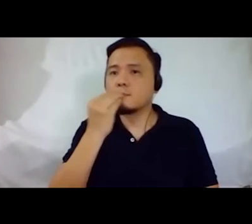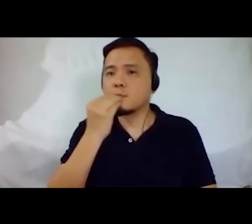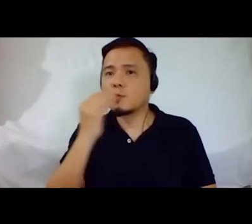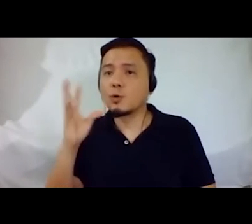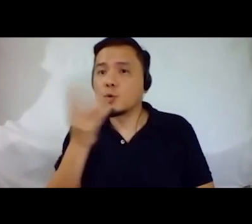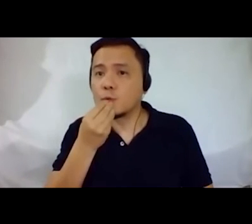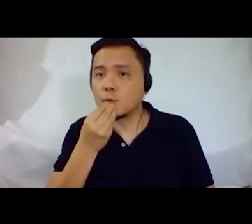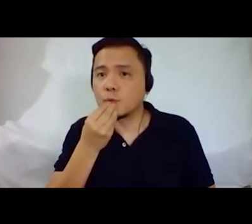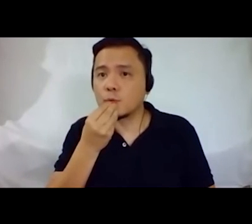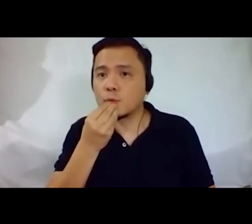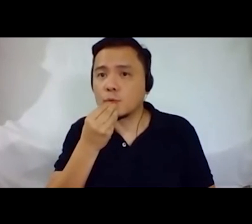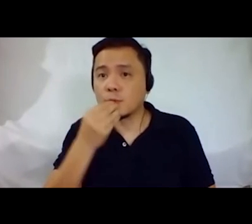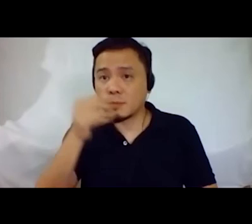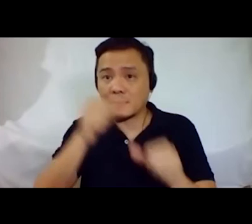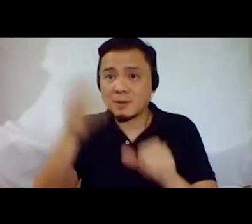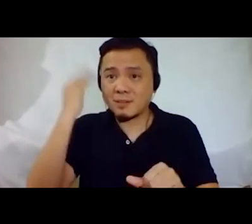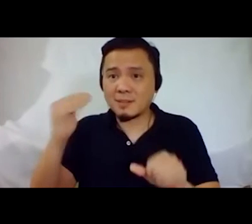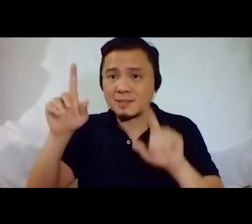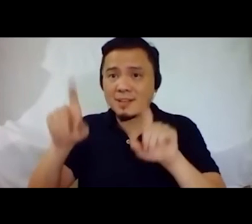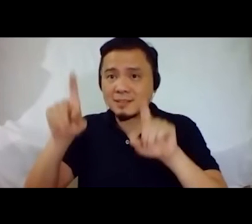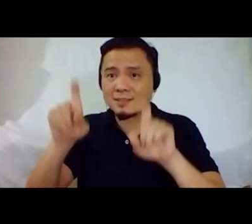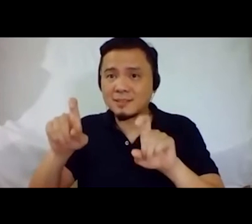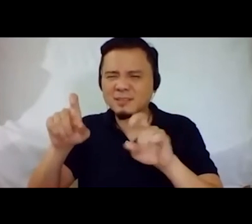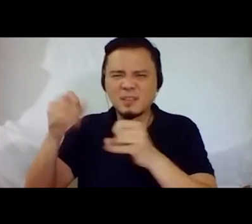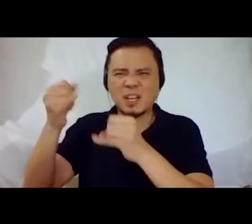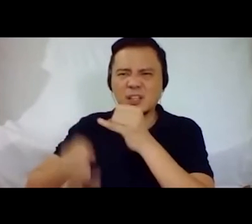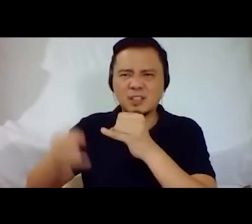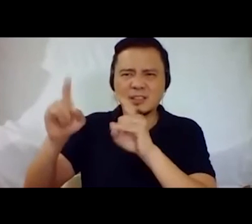On the test, midterm or final.